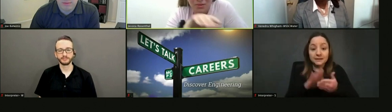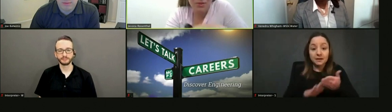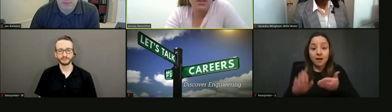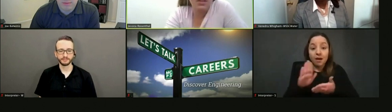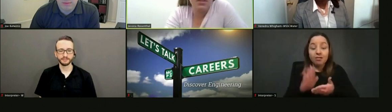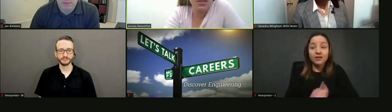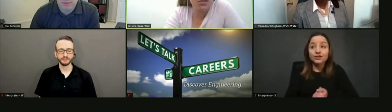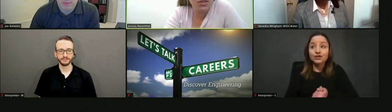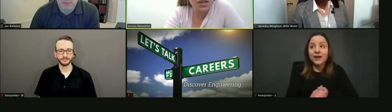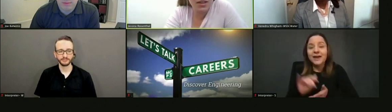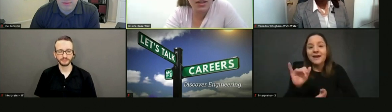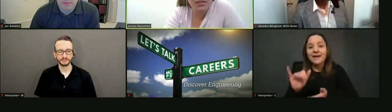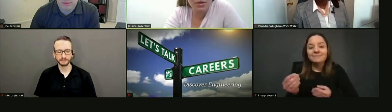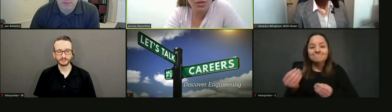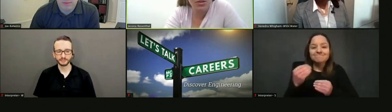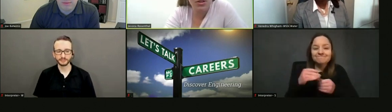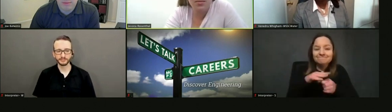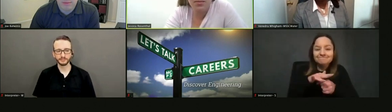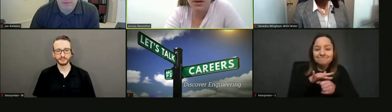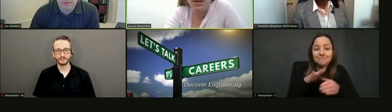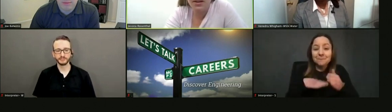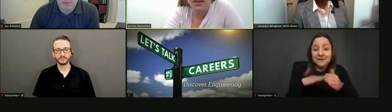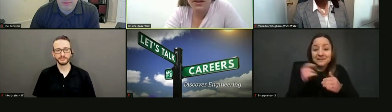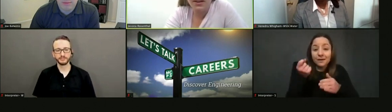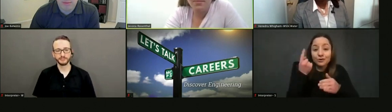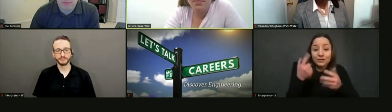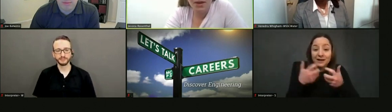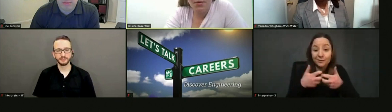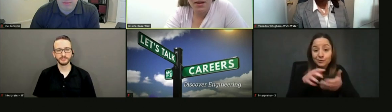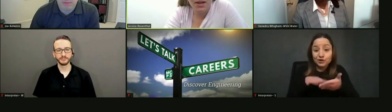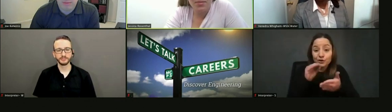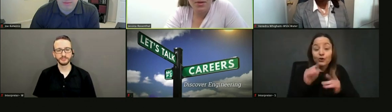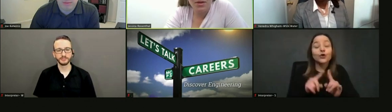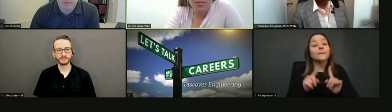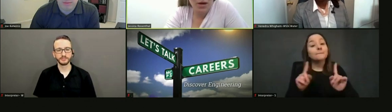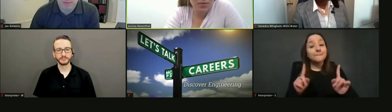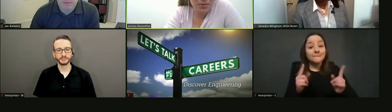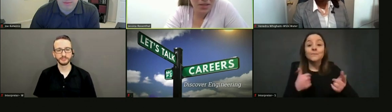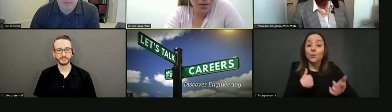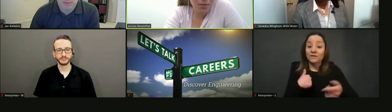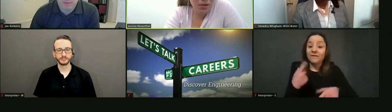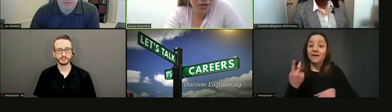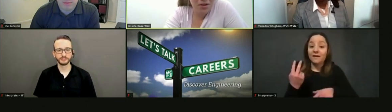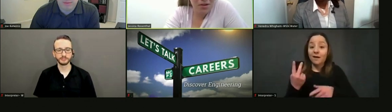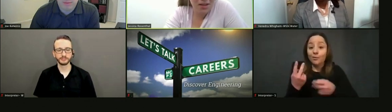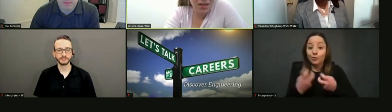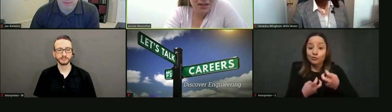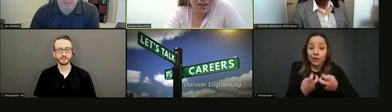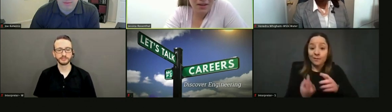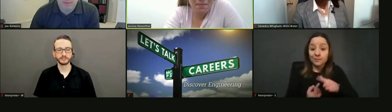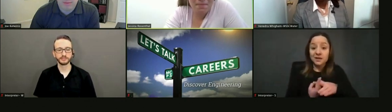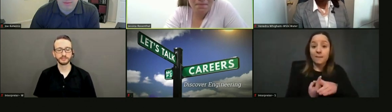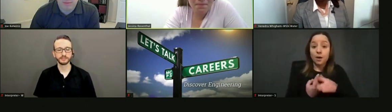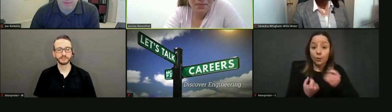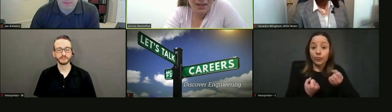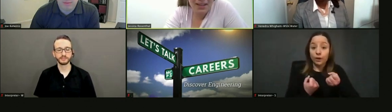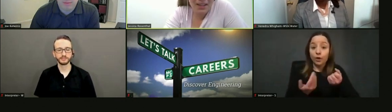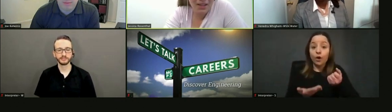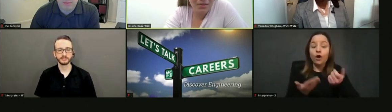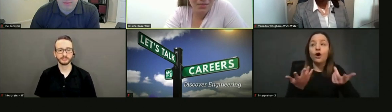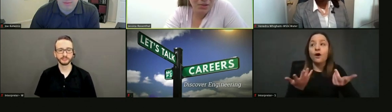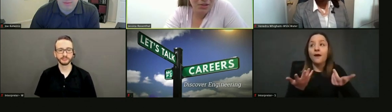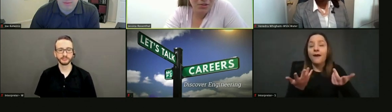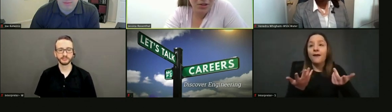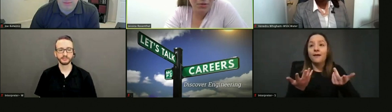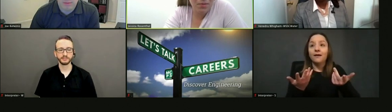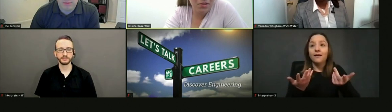and it kind of gave me a surface level understanding of machine learning. But yeah, we've had a couple problems come up with the car that